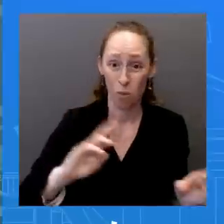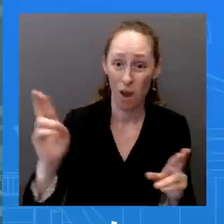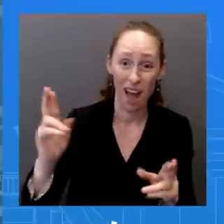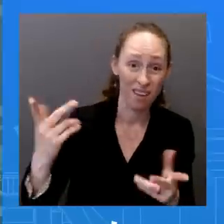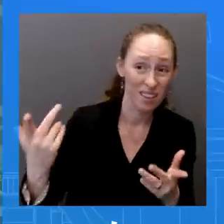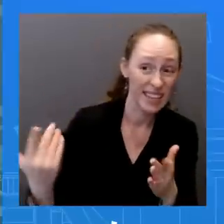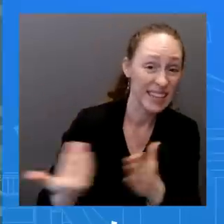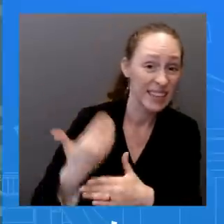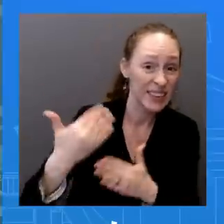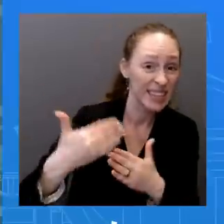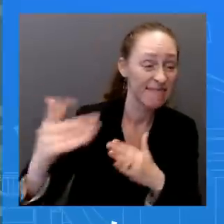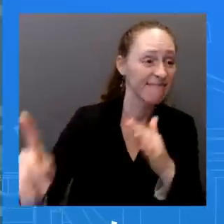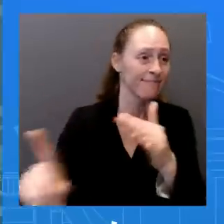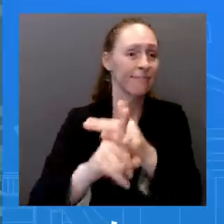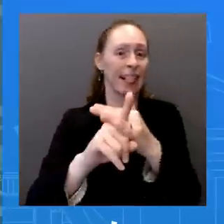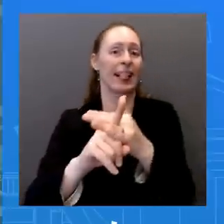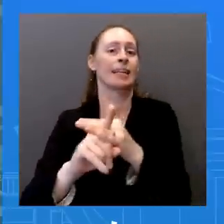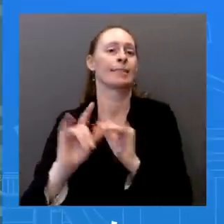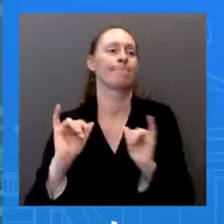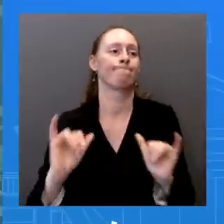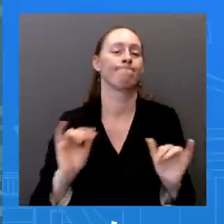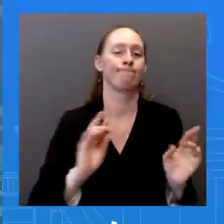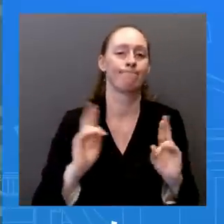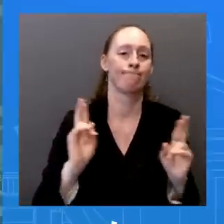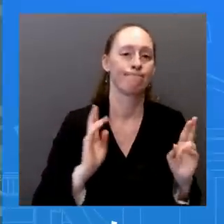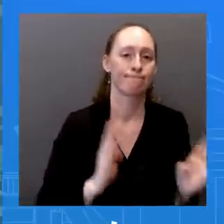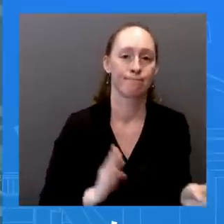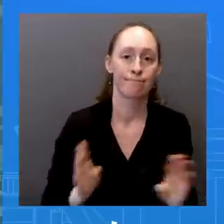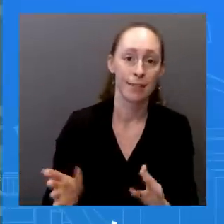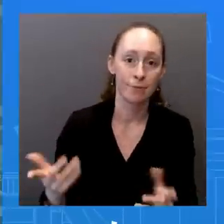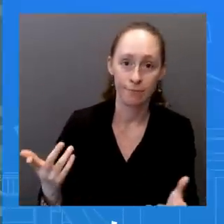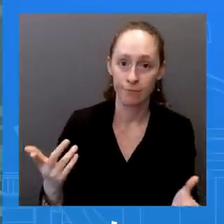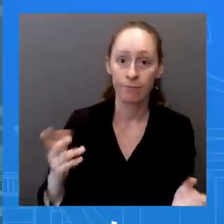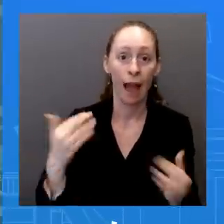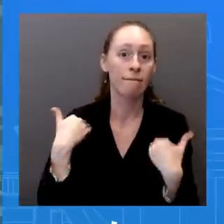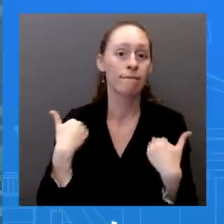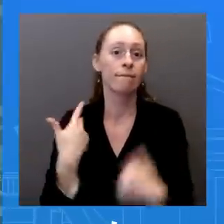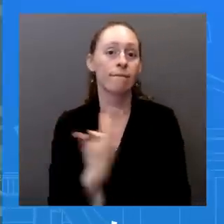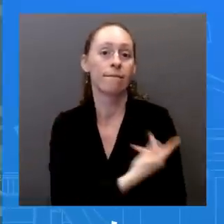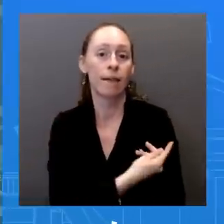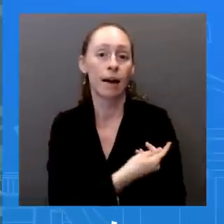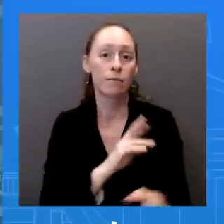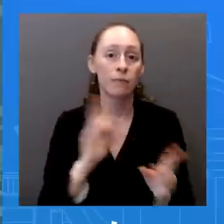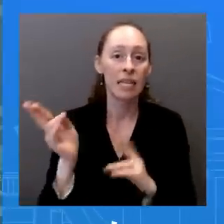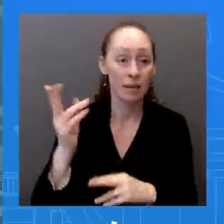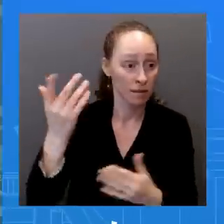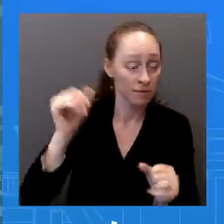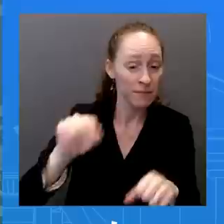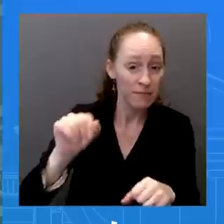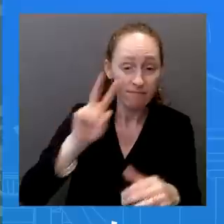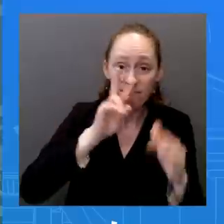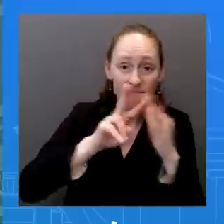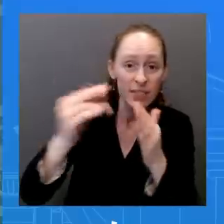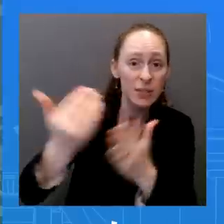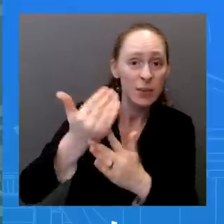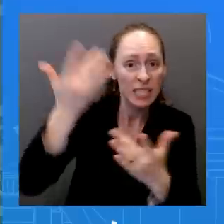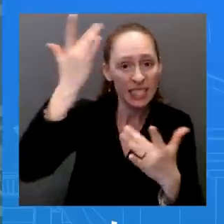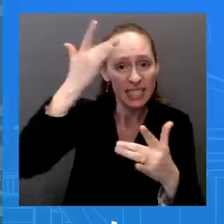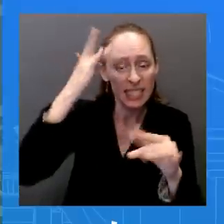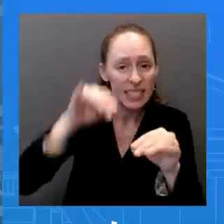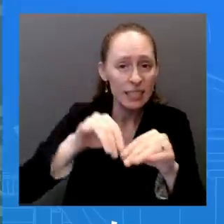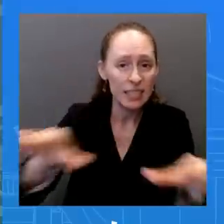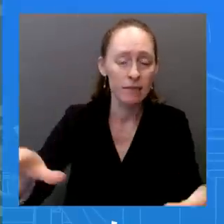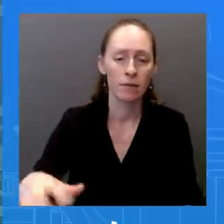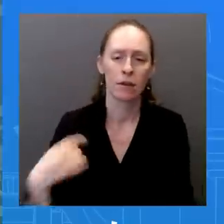to be prepared for the next potential pandemic, ensuring that we're leading the way when it comes to research, when it comes to development, when it comes